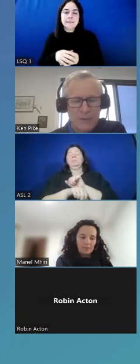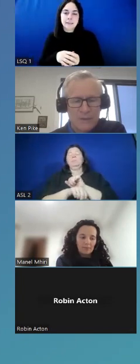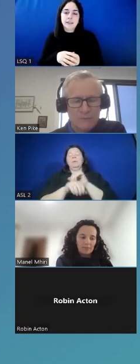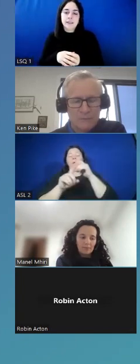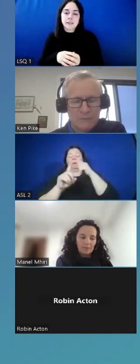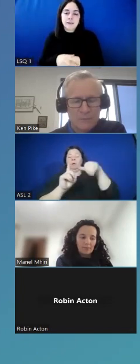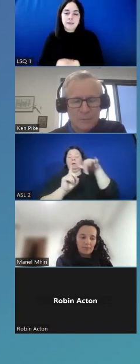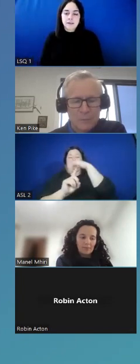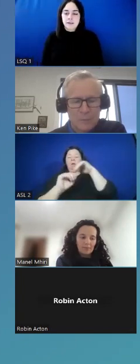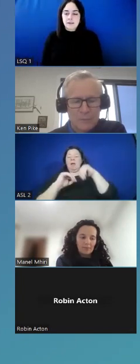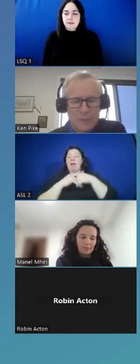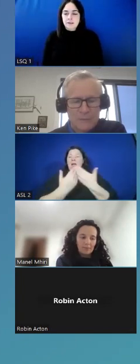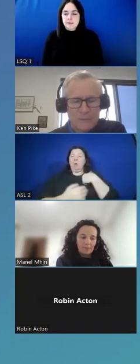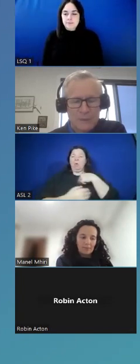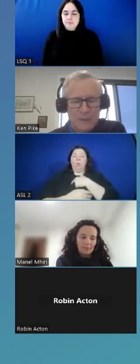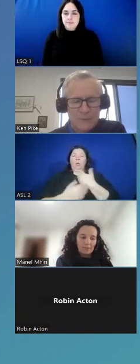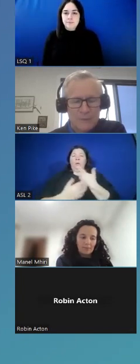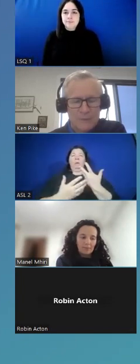how we